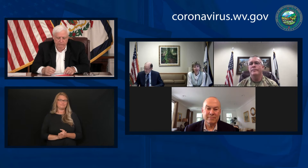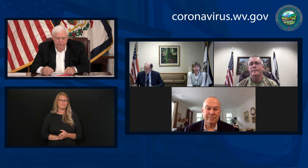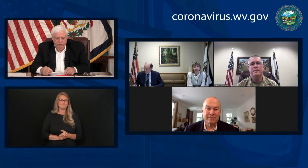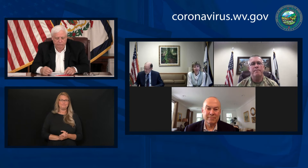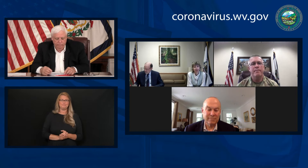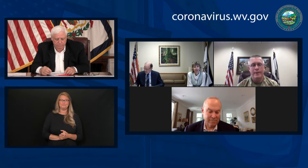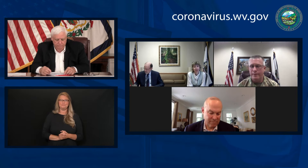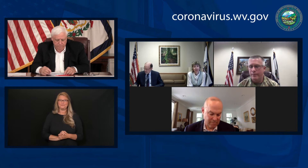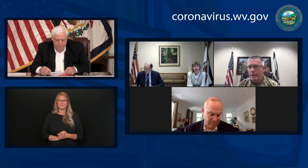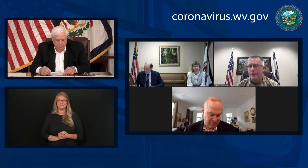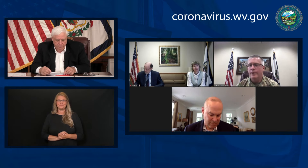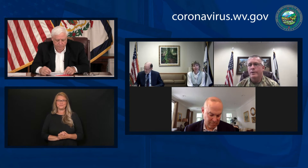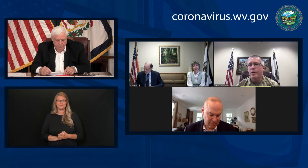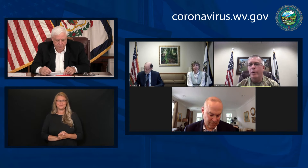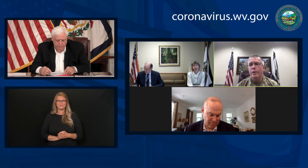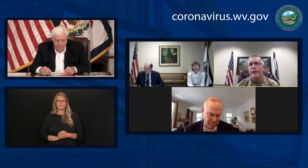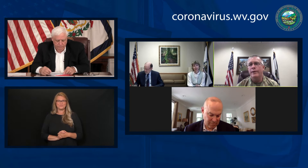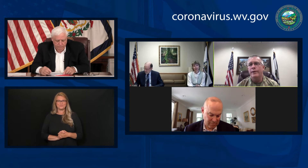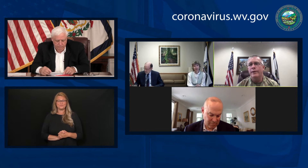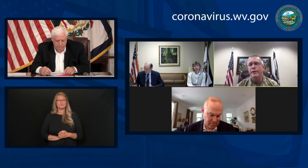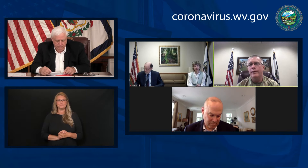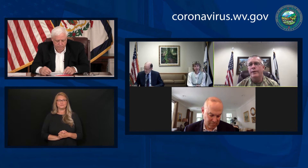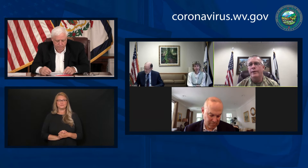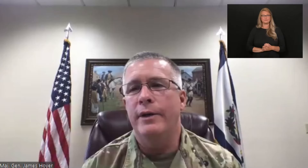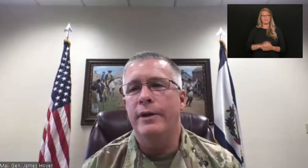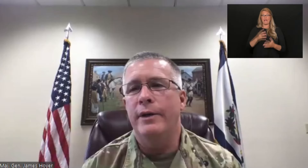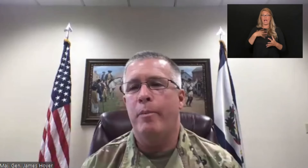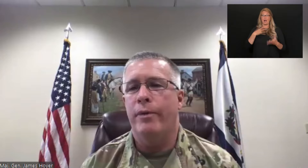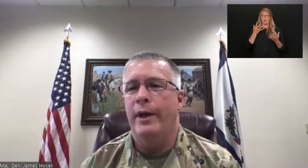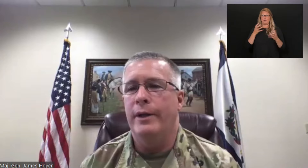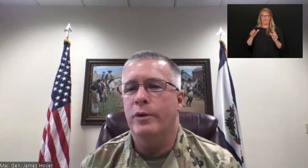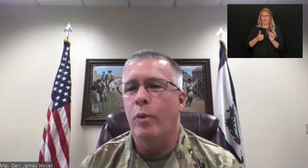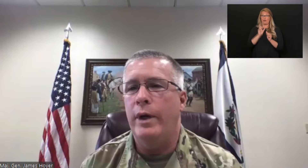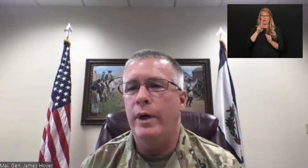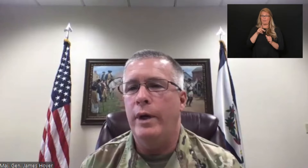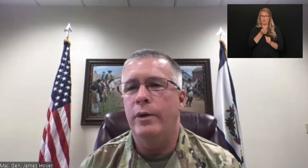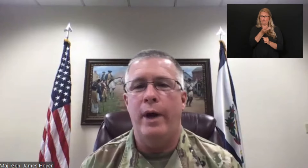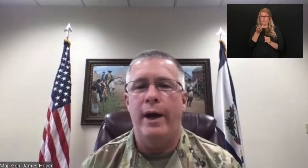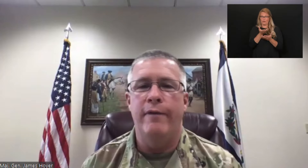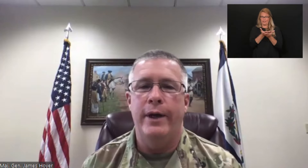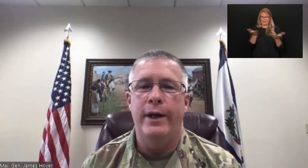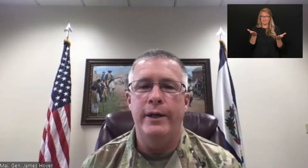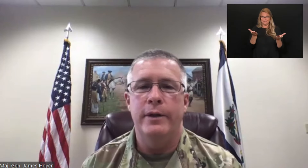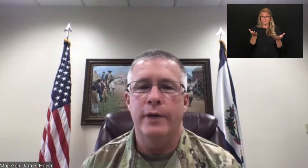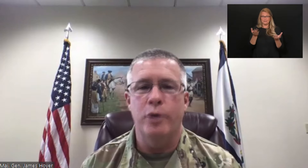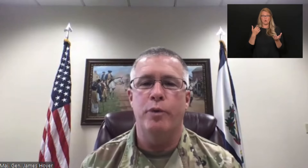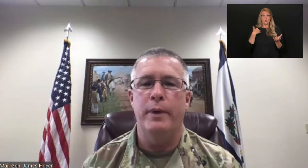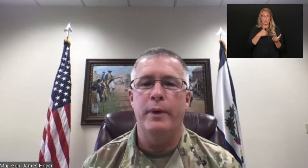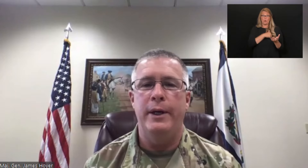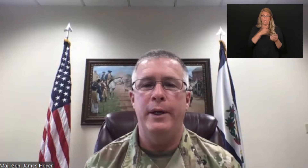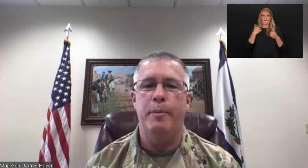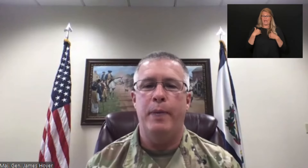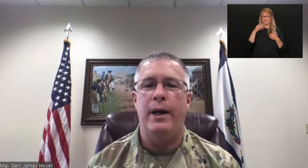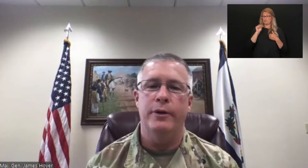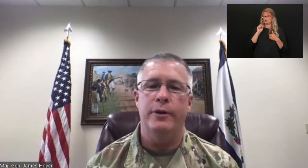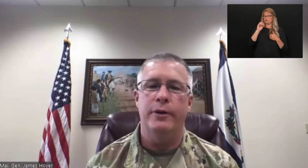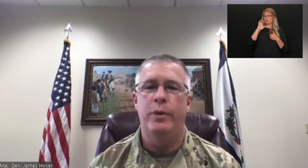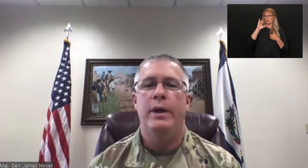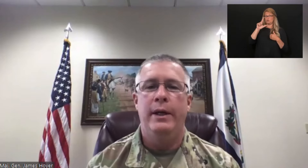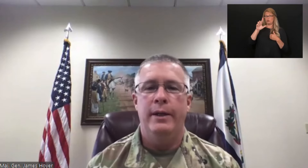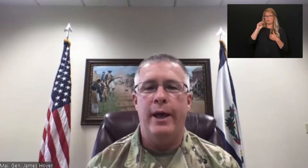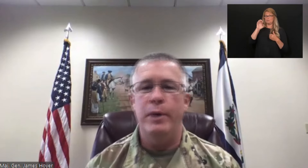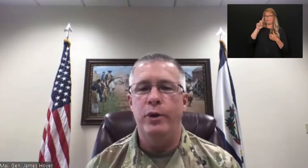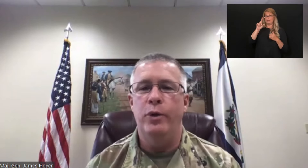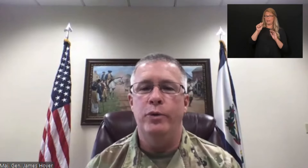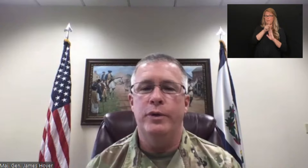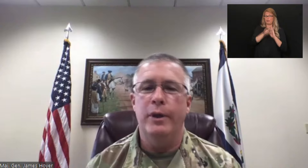back to you, sir. So, Kenny, just to follow up on a couple of things, we do have a social media policy, so